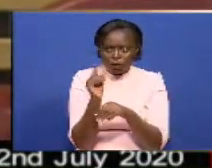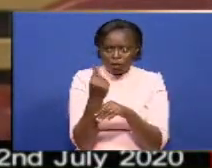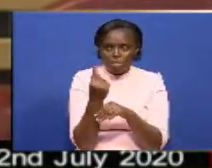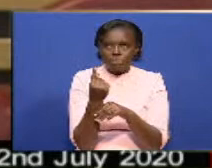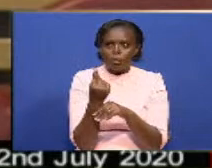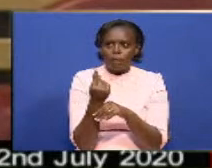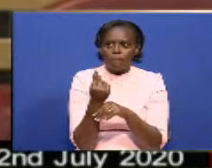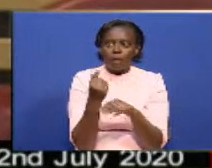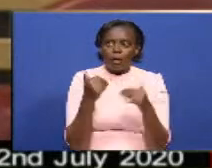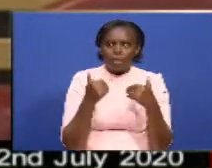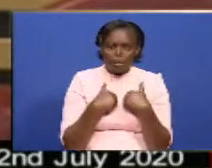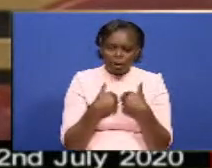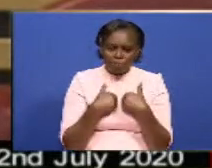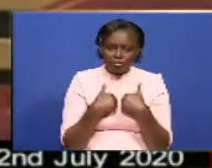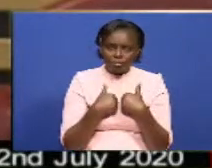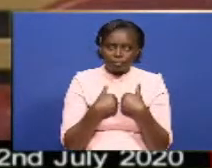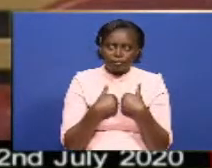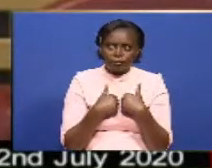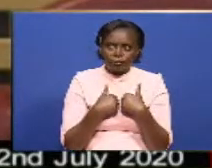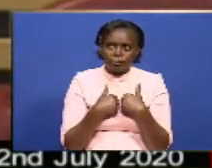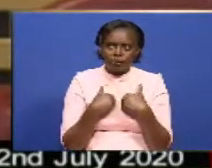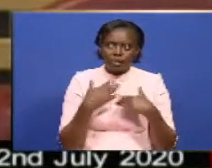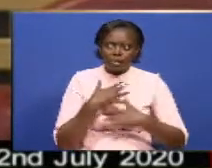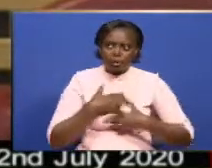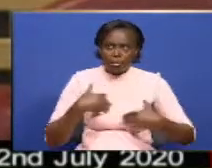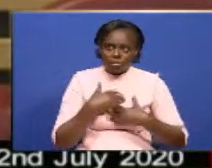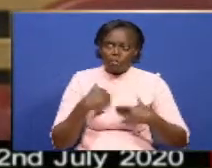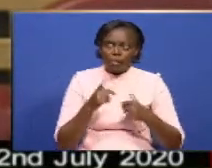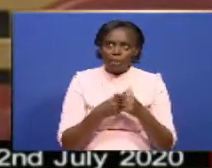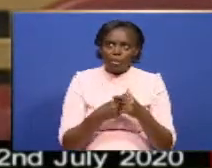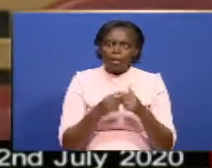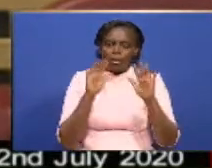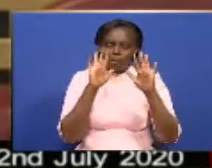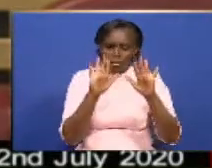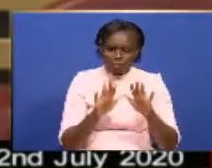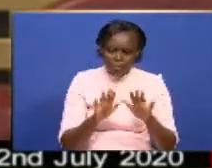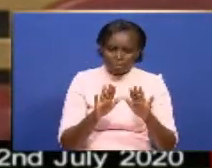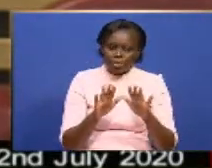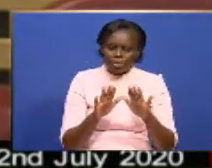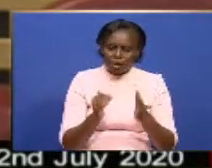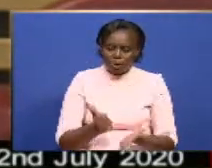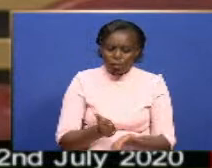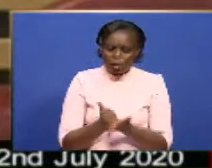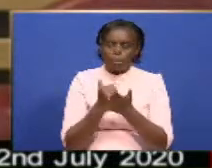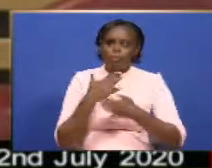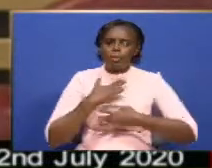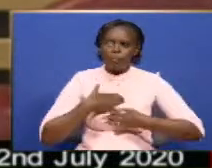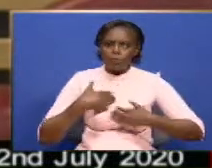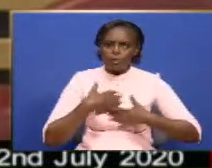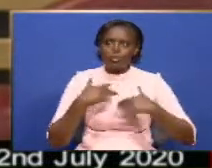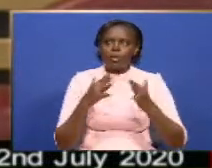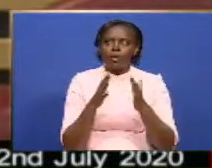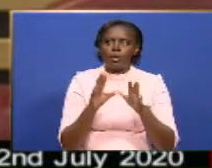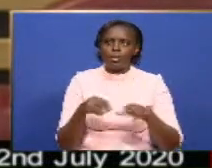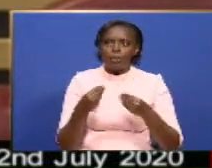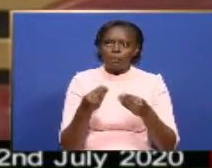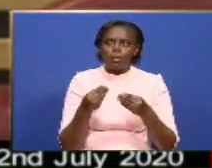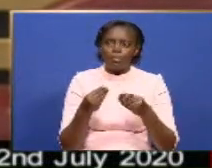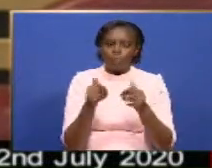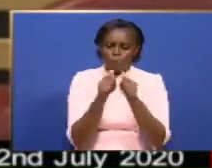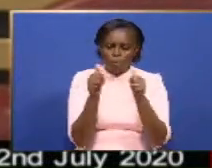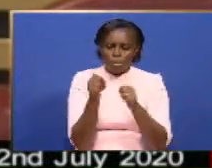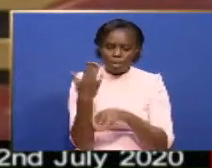we have the refugees, then it is important that we facilitate the refugees, give them